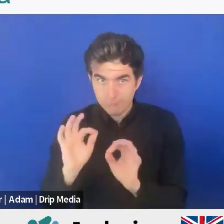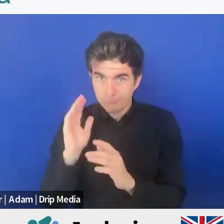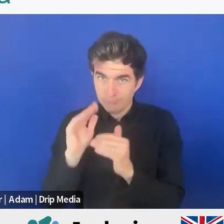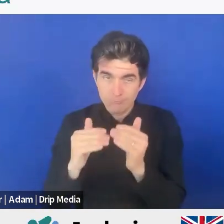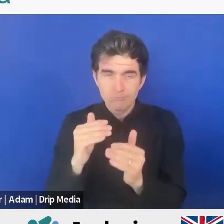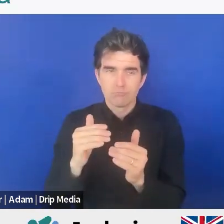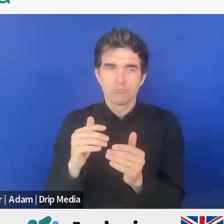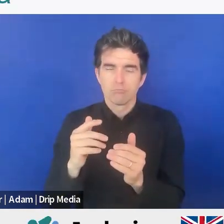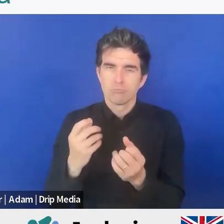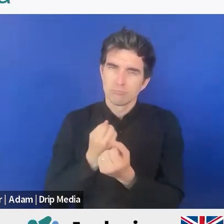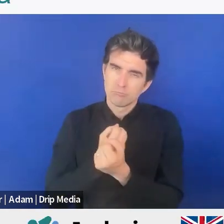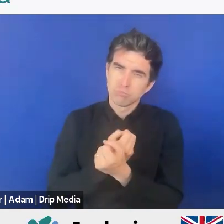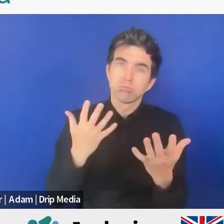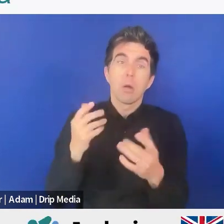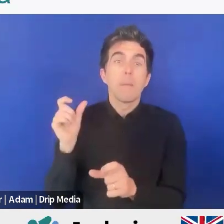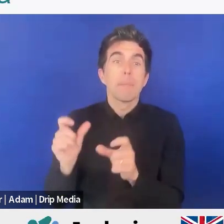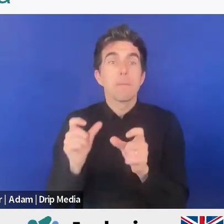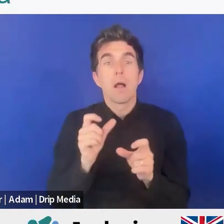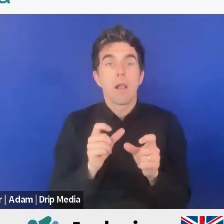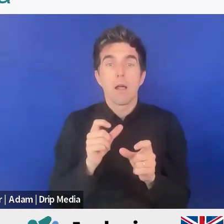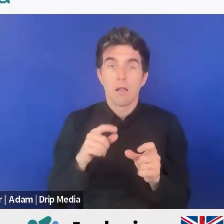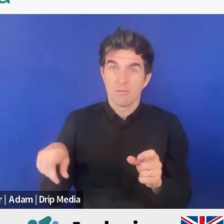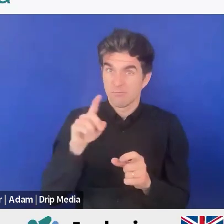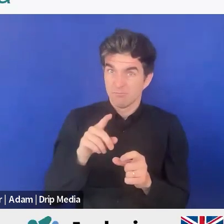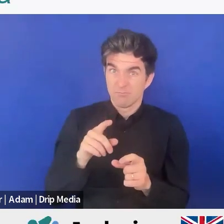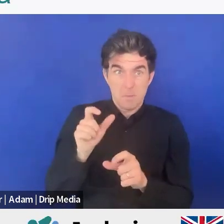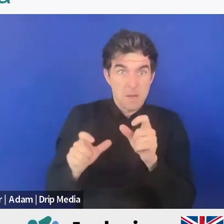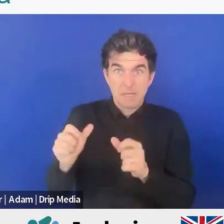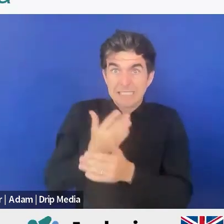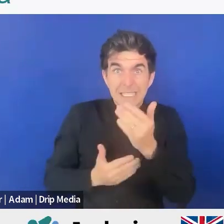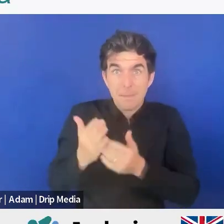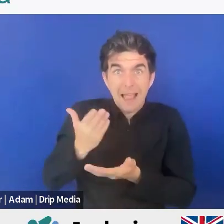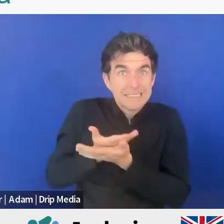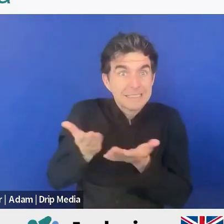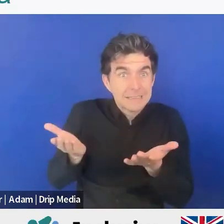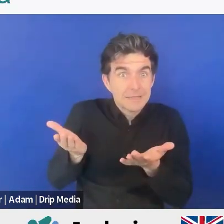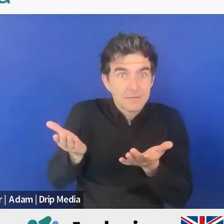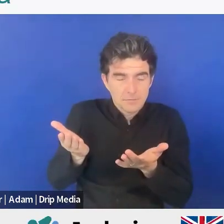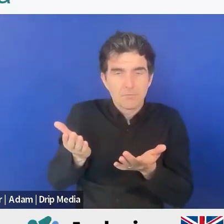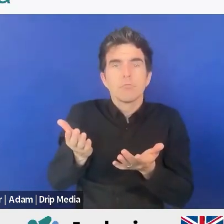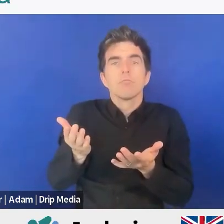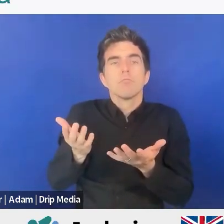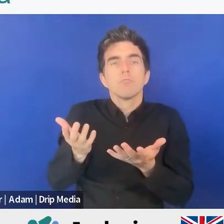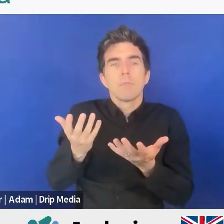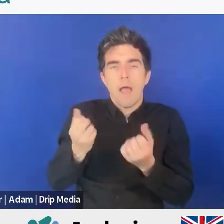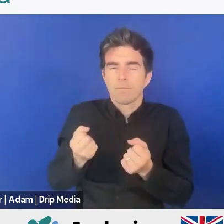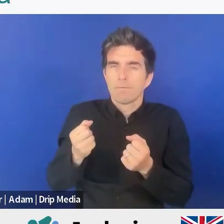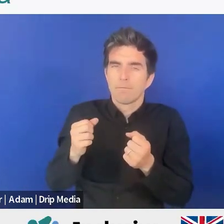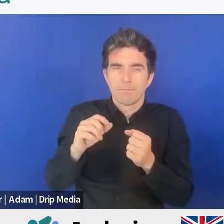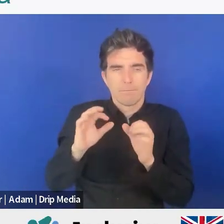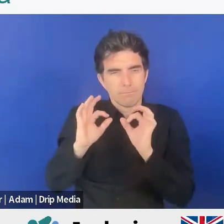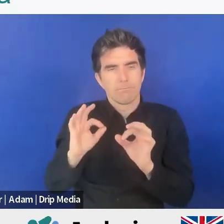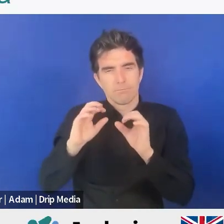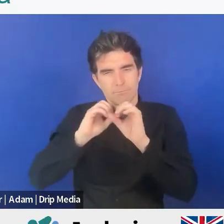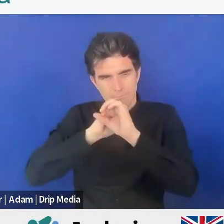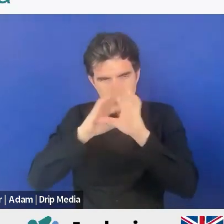of the people they themselves are the persons with disabilities, they have a deep understanding on the barriers of